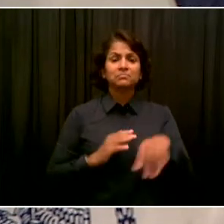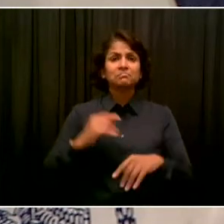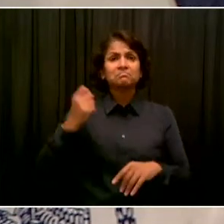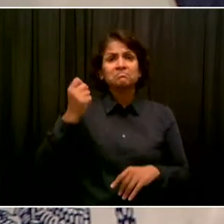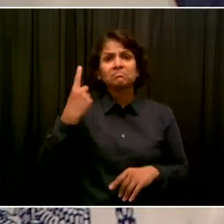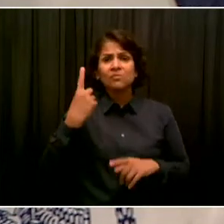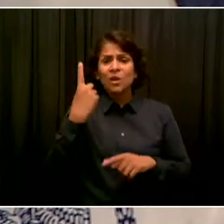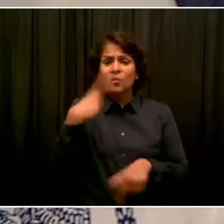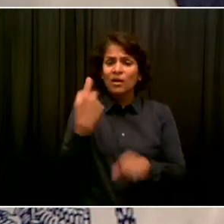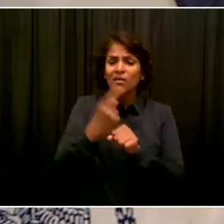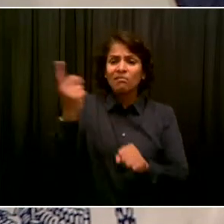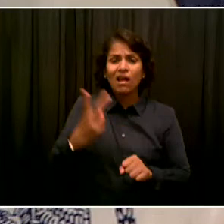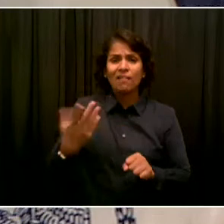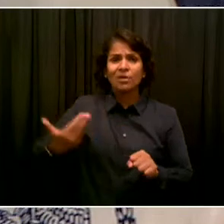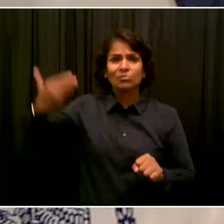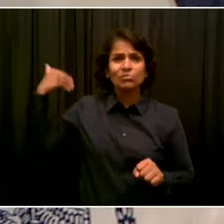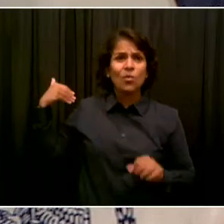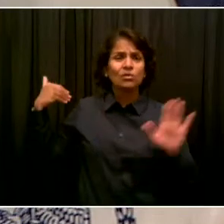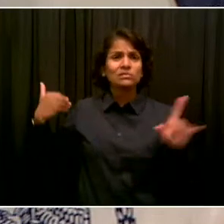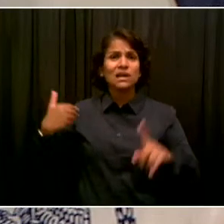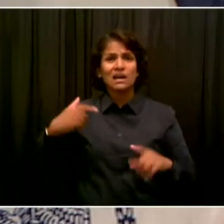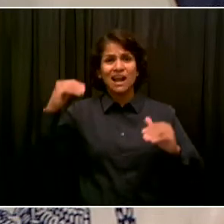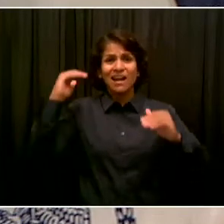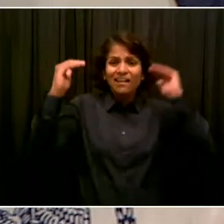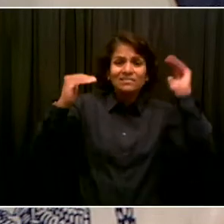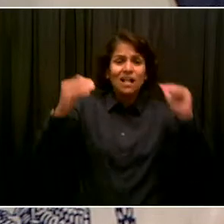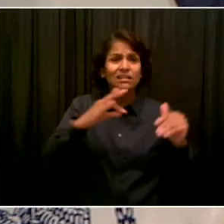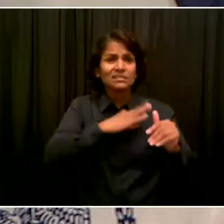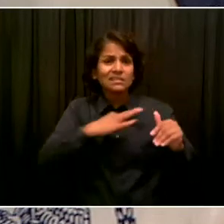handled last school year, the way they handled summer rising,